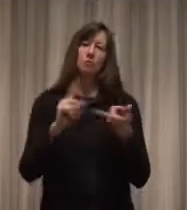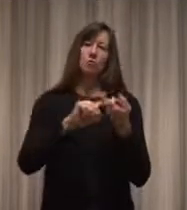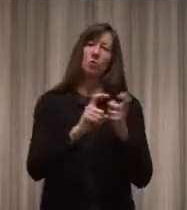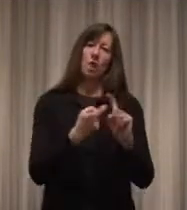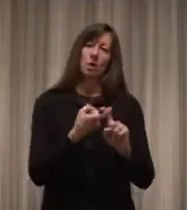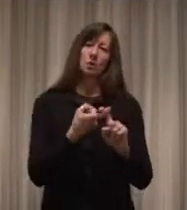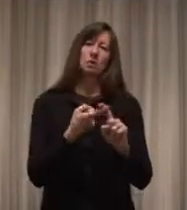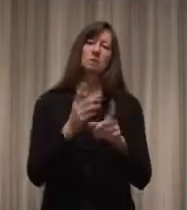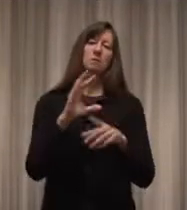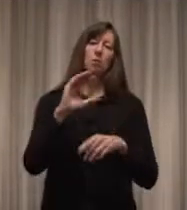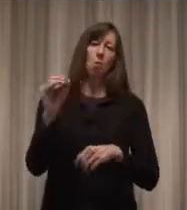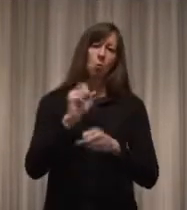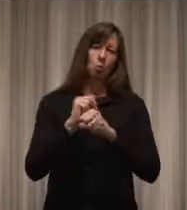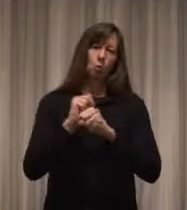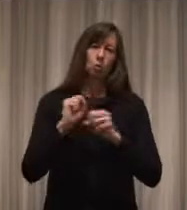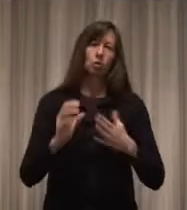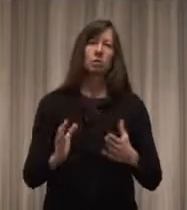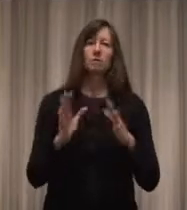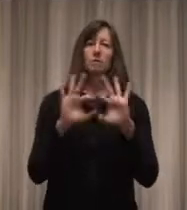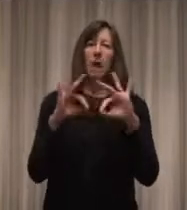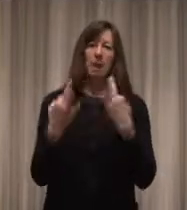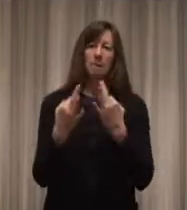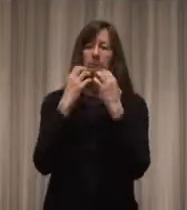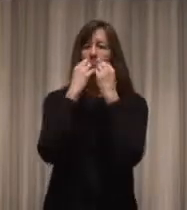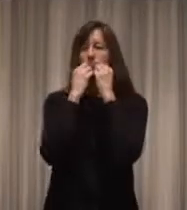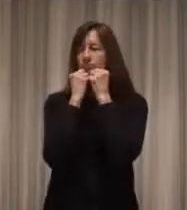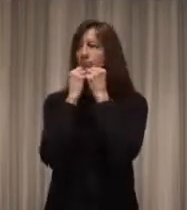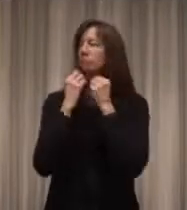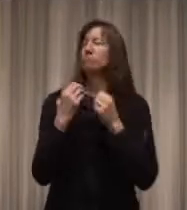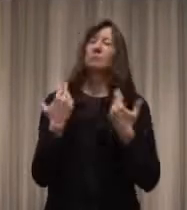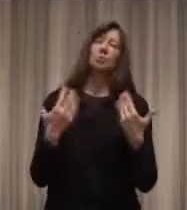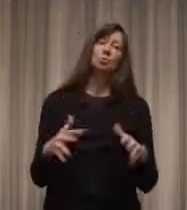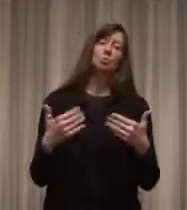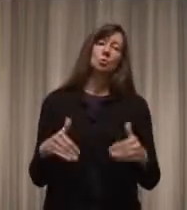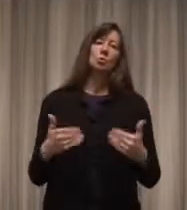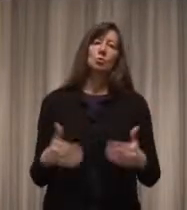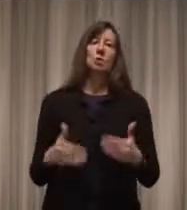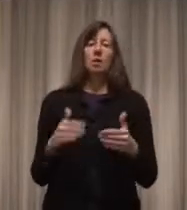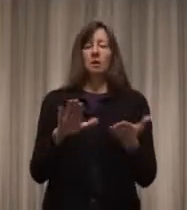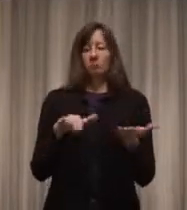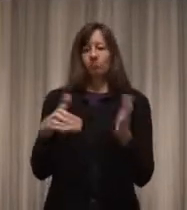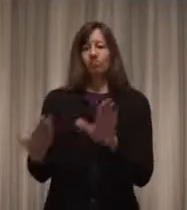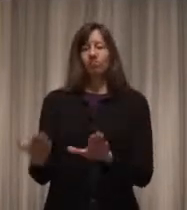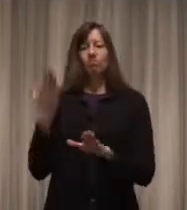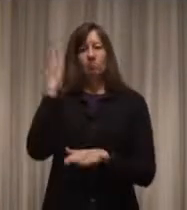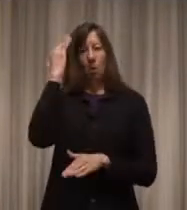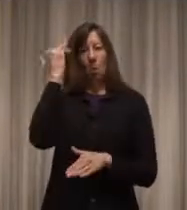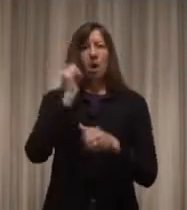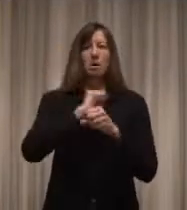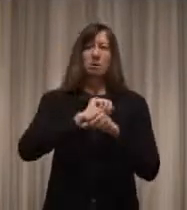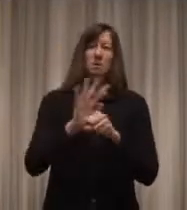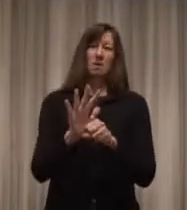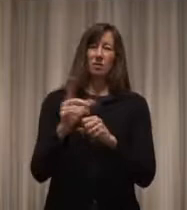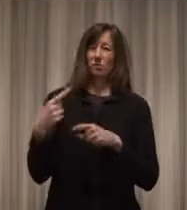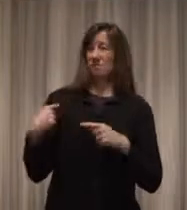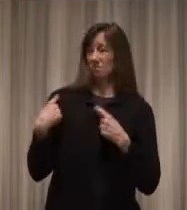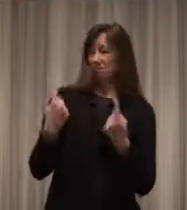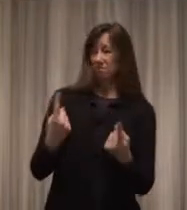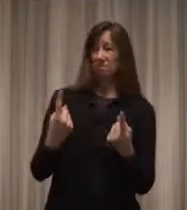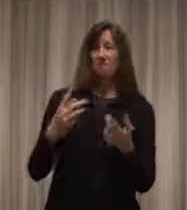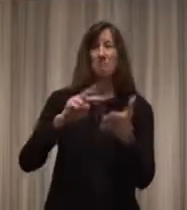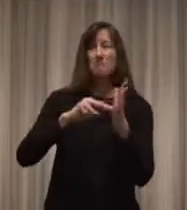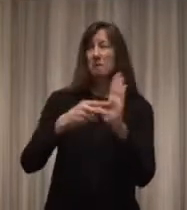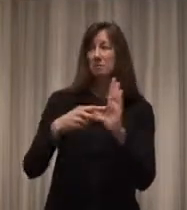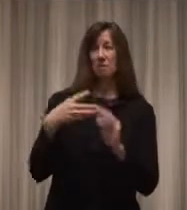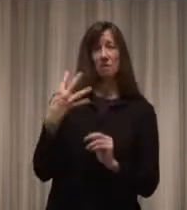family members, loved ones have succumbed to COVID. That is 4 additional fatalities since our last update